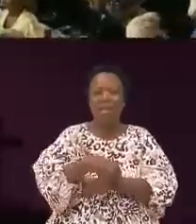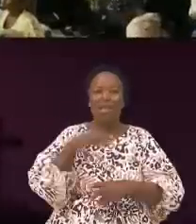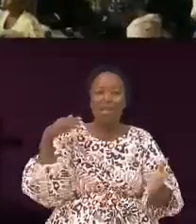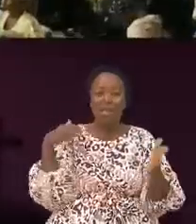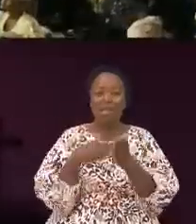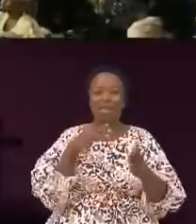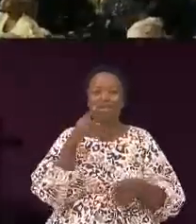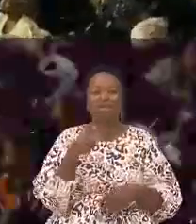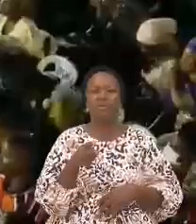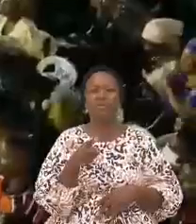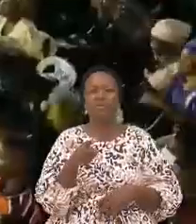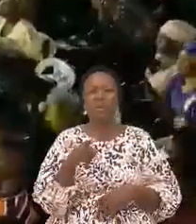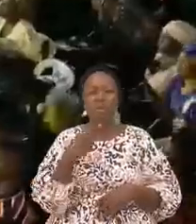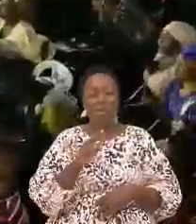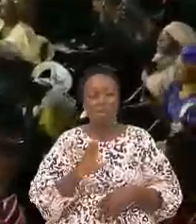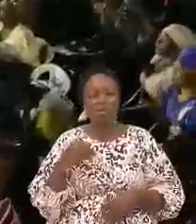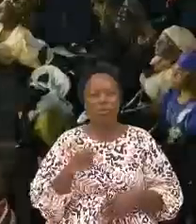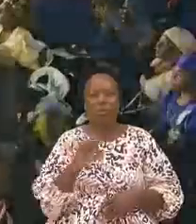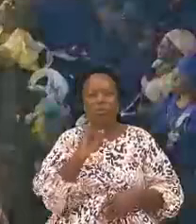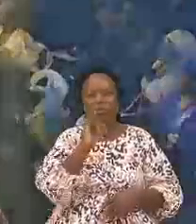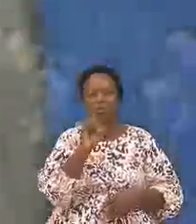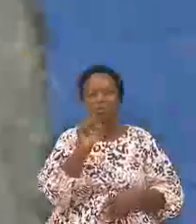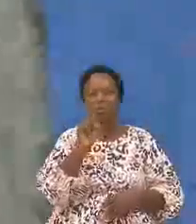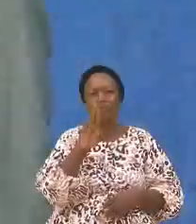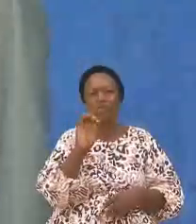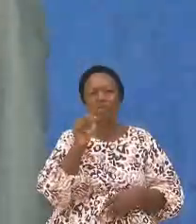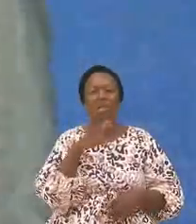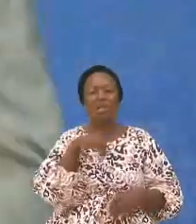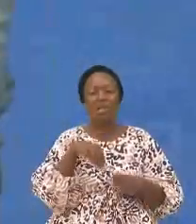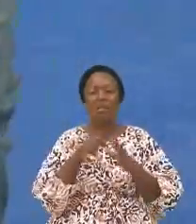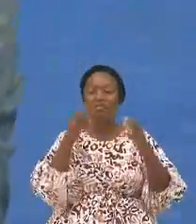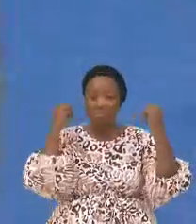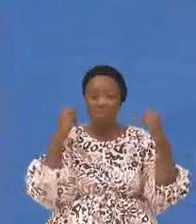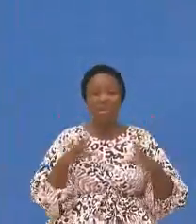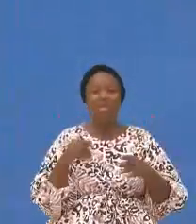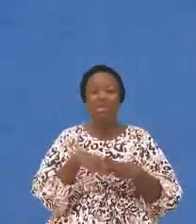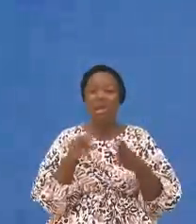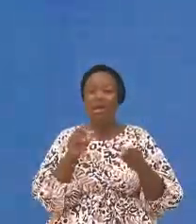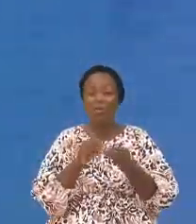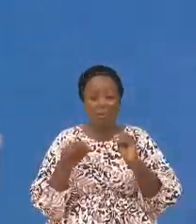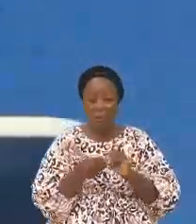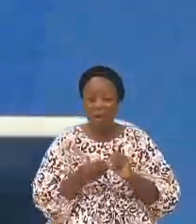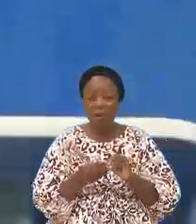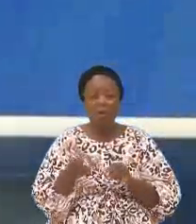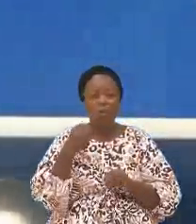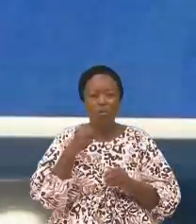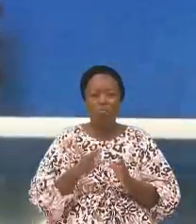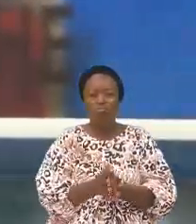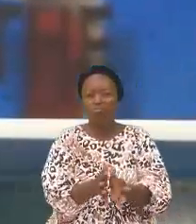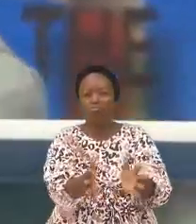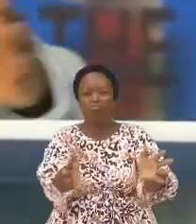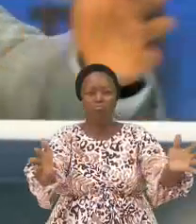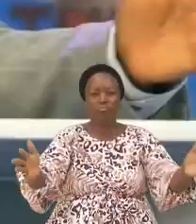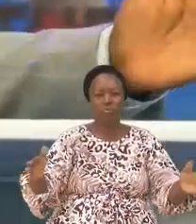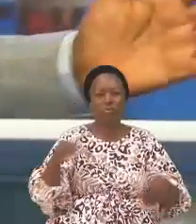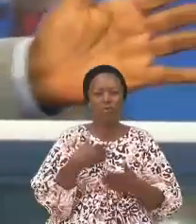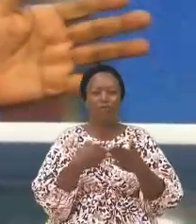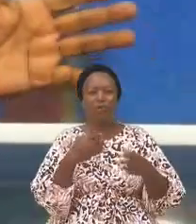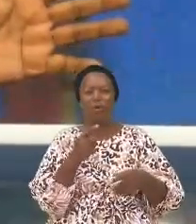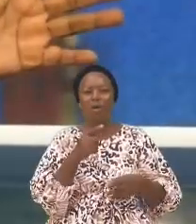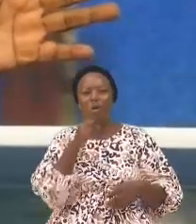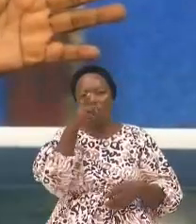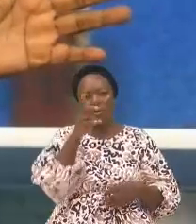to record this day against you. The children of Israel in their millions